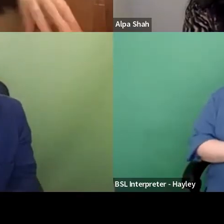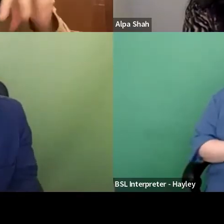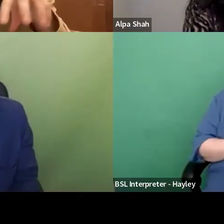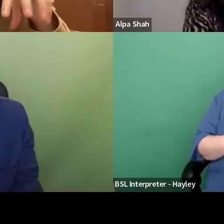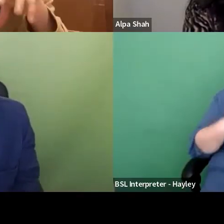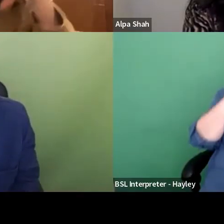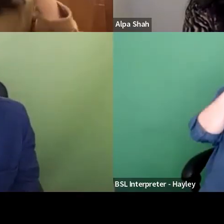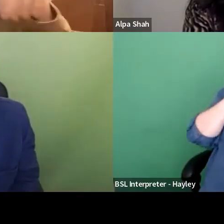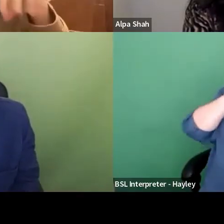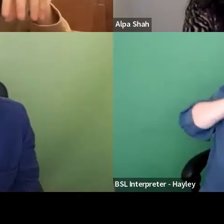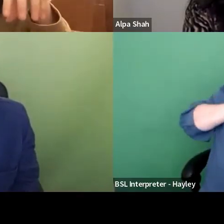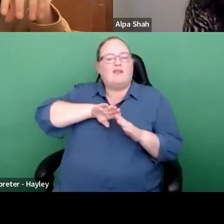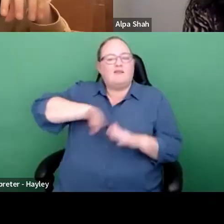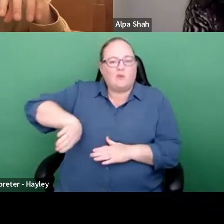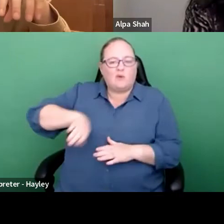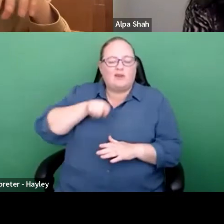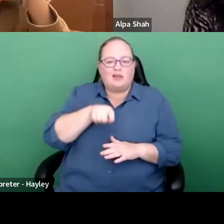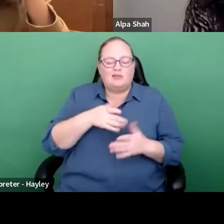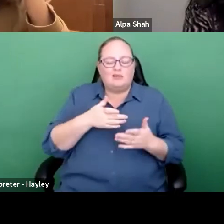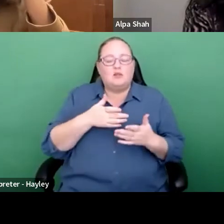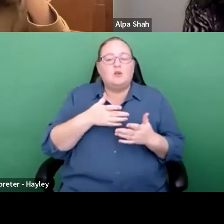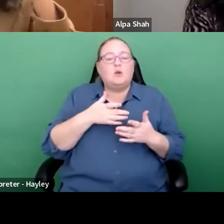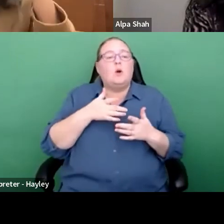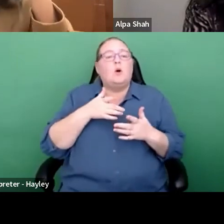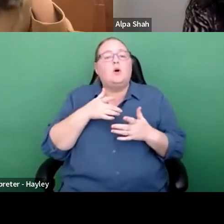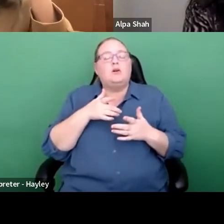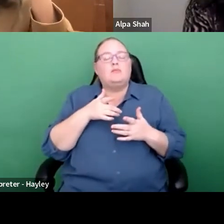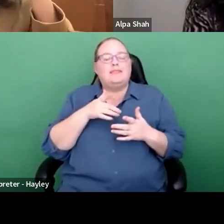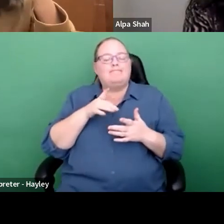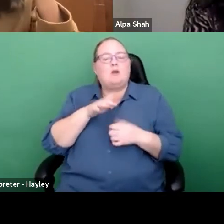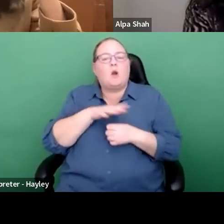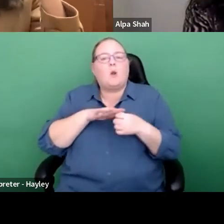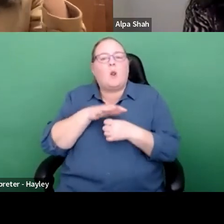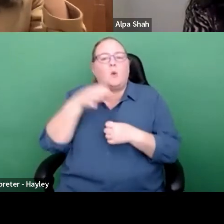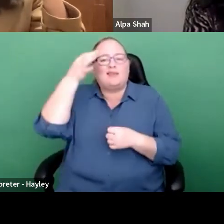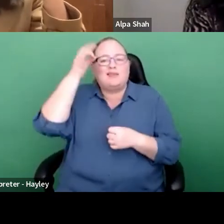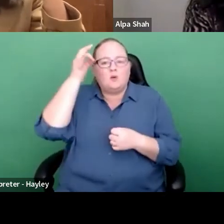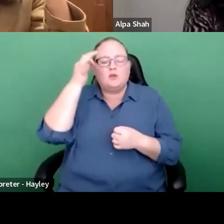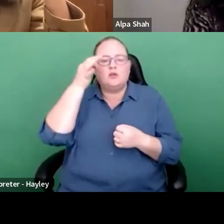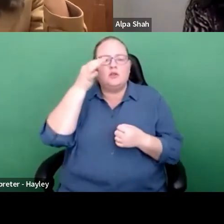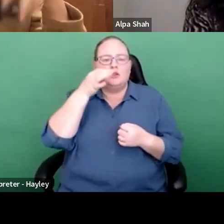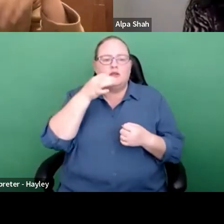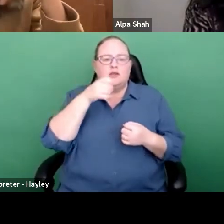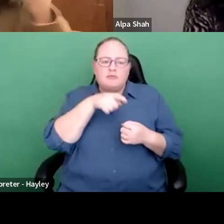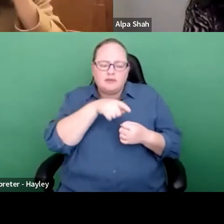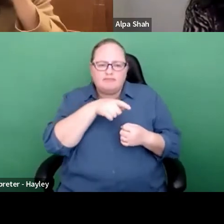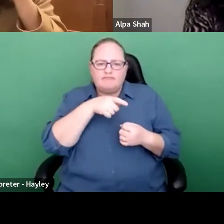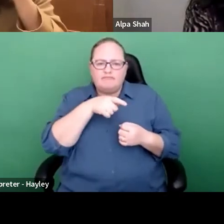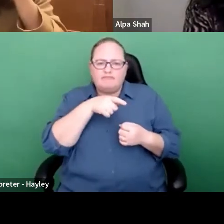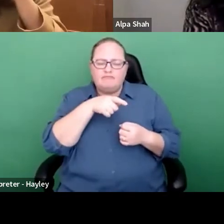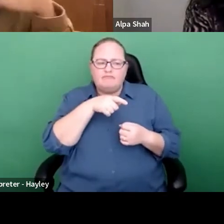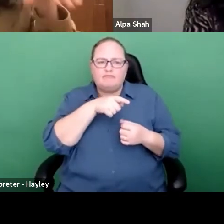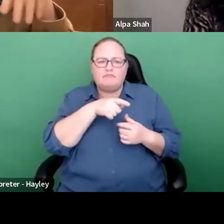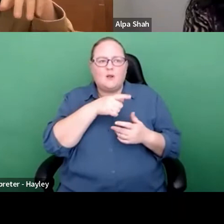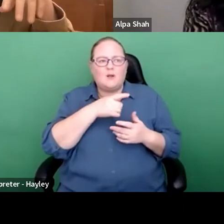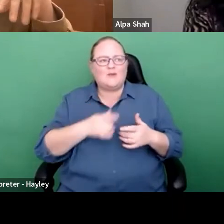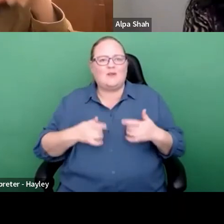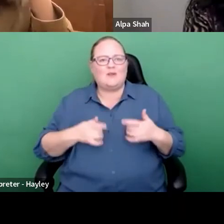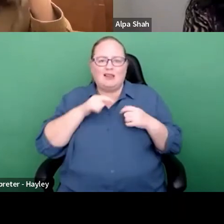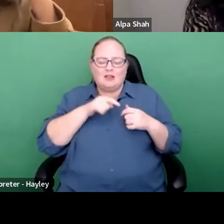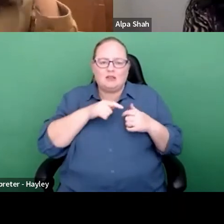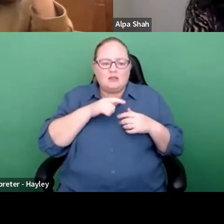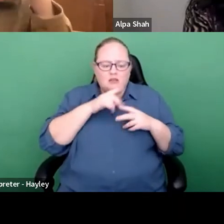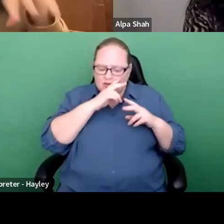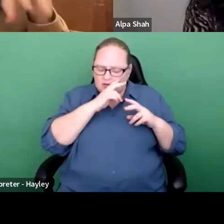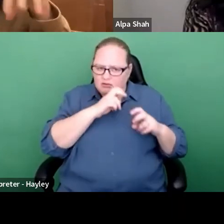towards community initiatives, especially in local councils, with the aspiration that it will create a greater sense of belonging. However, my research shows